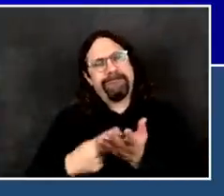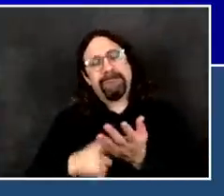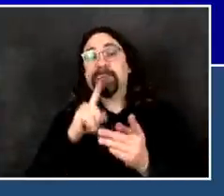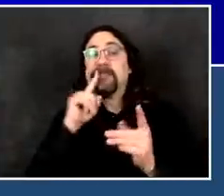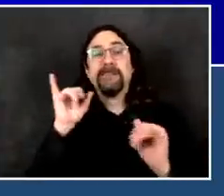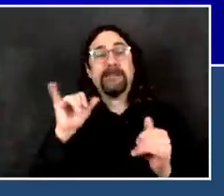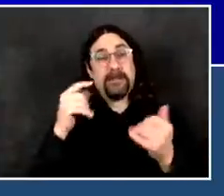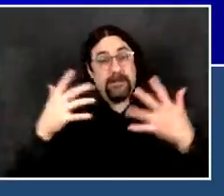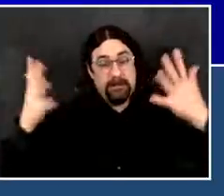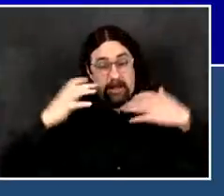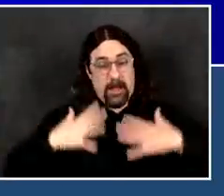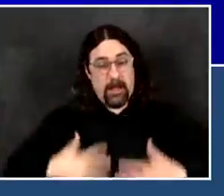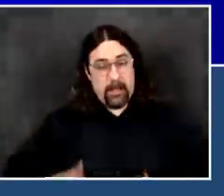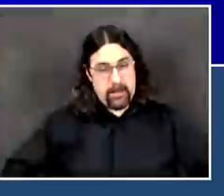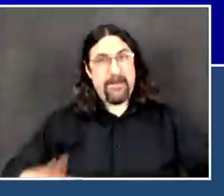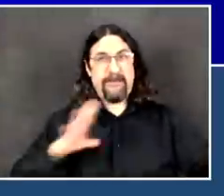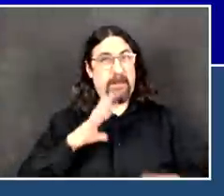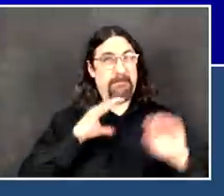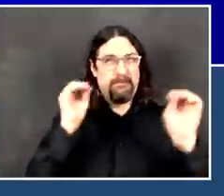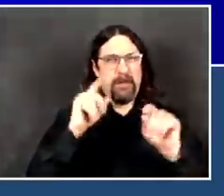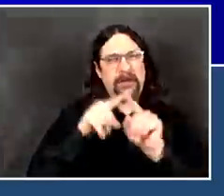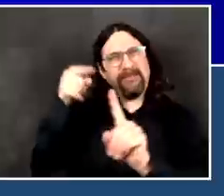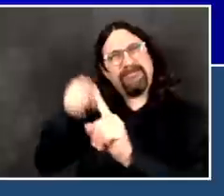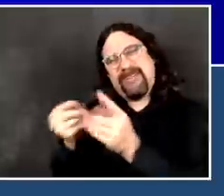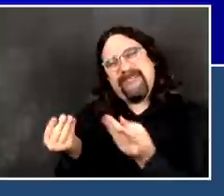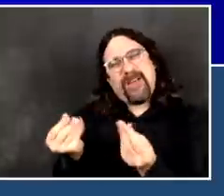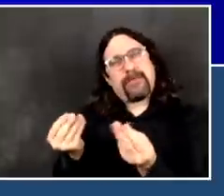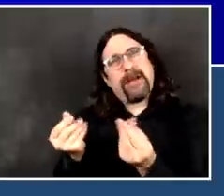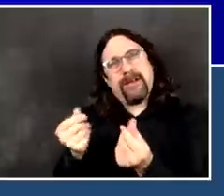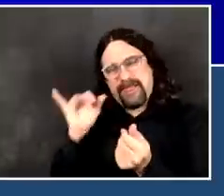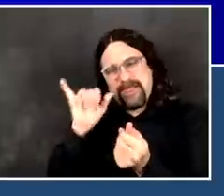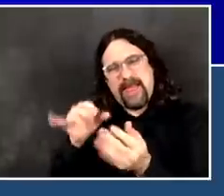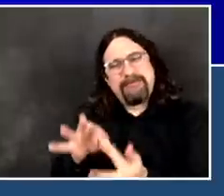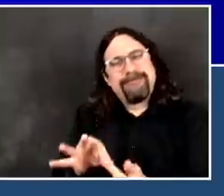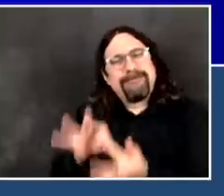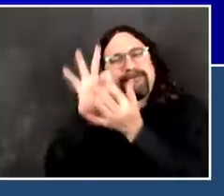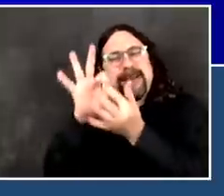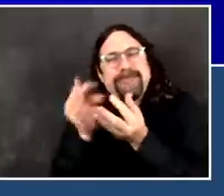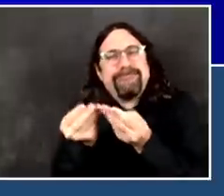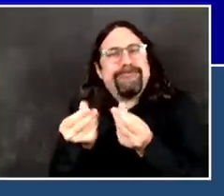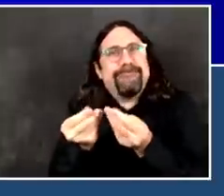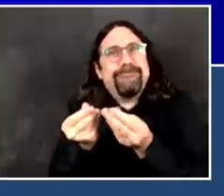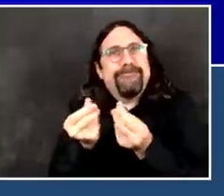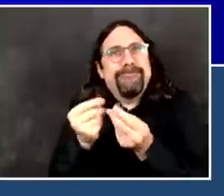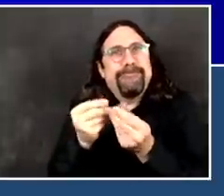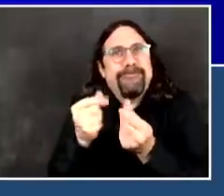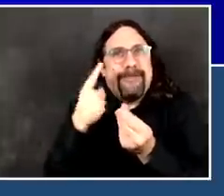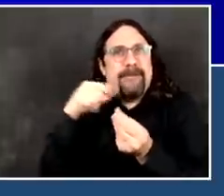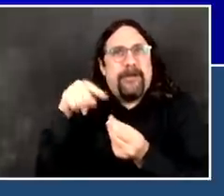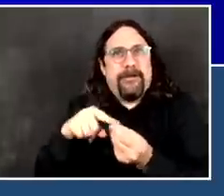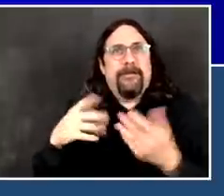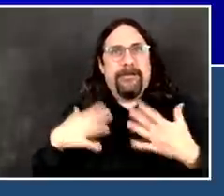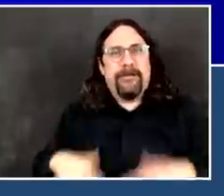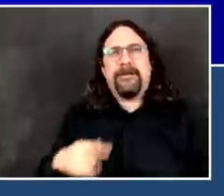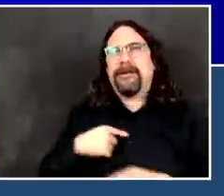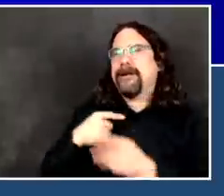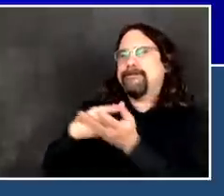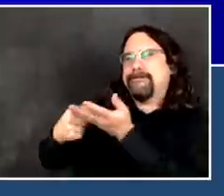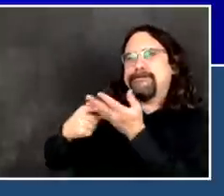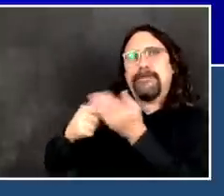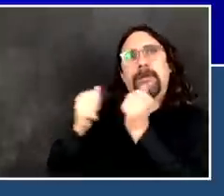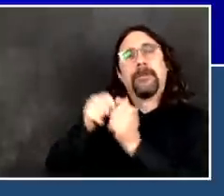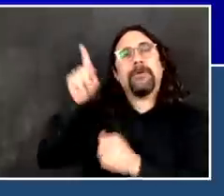team, who have been fantastic. And they put us in touch with leaders in the textile and garment industry who have been